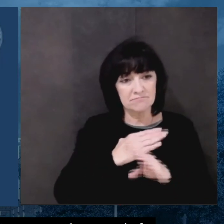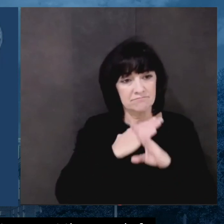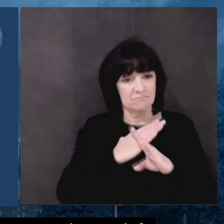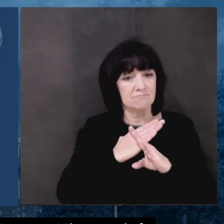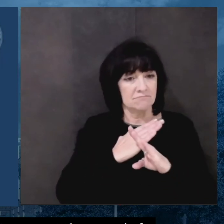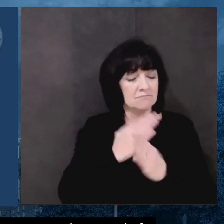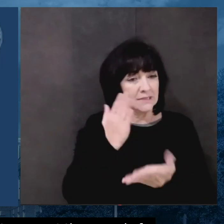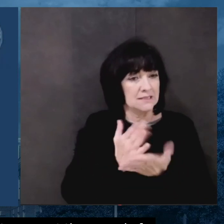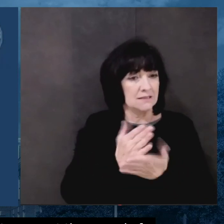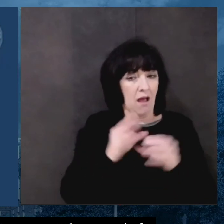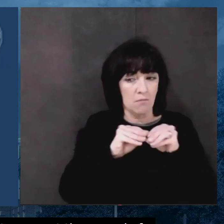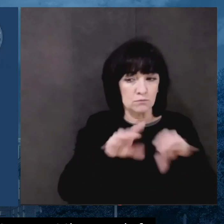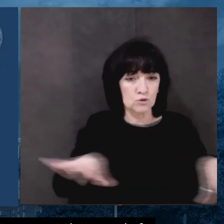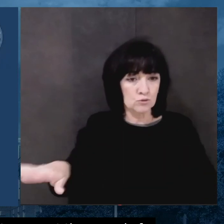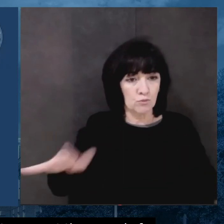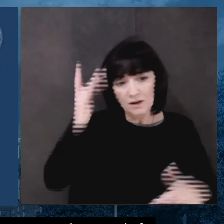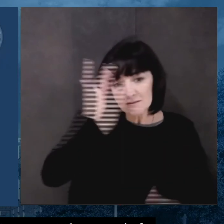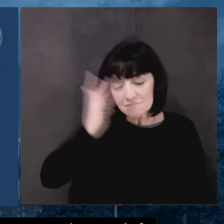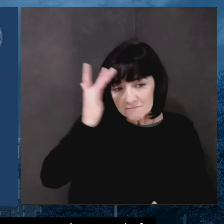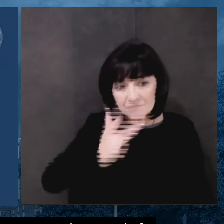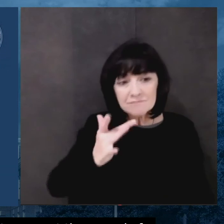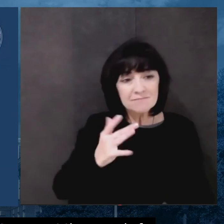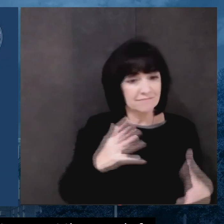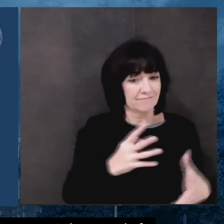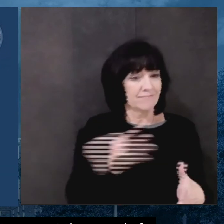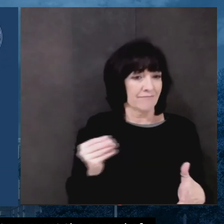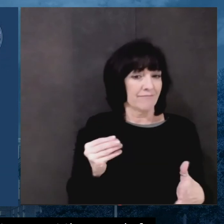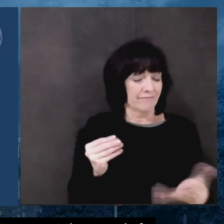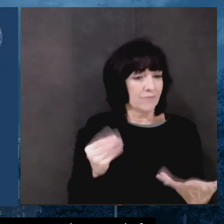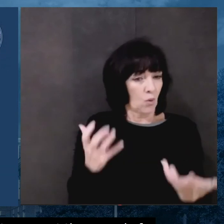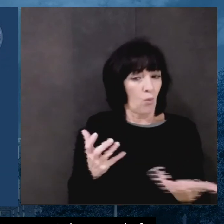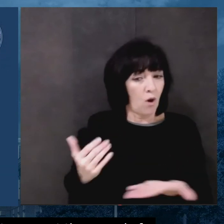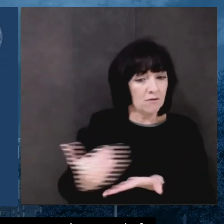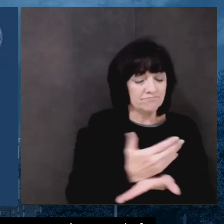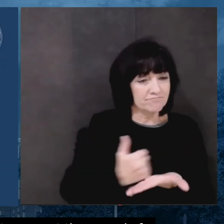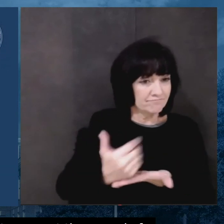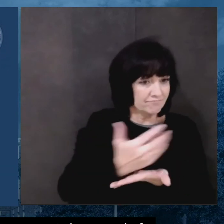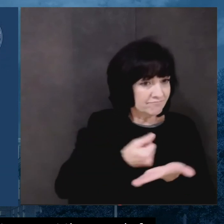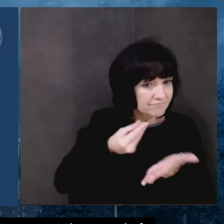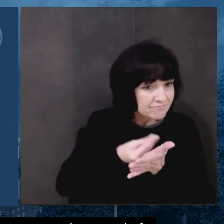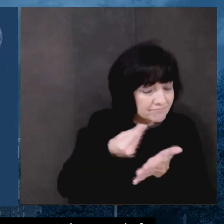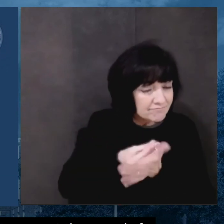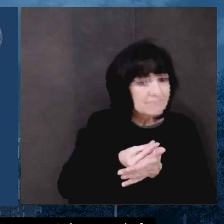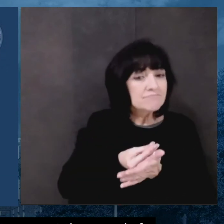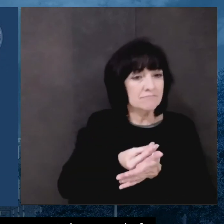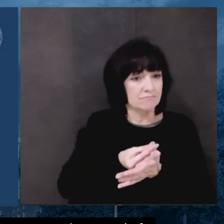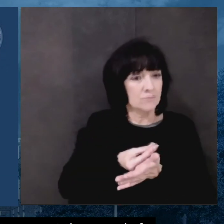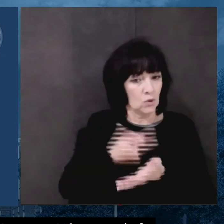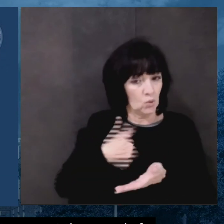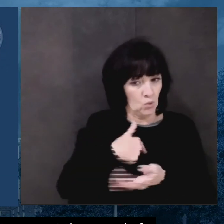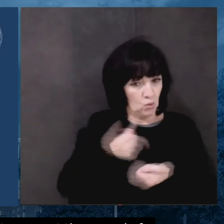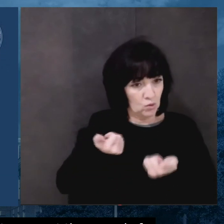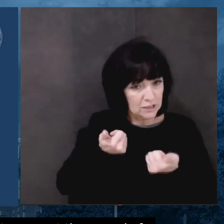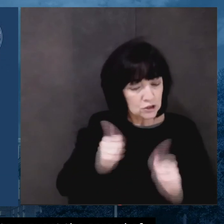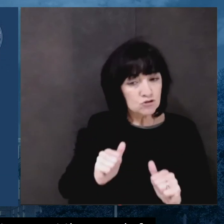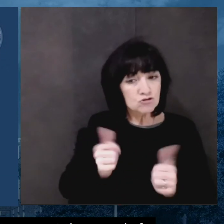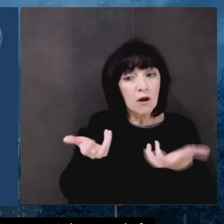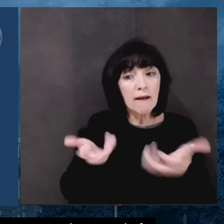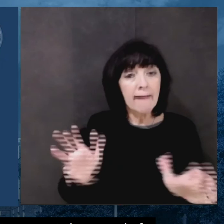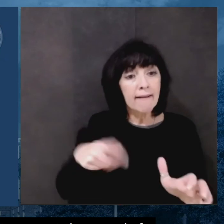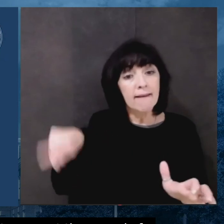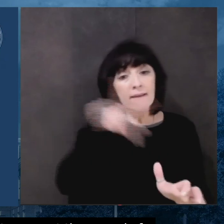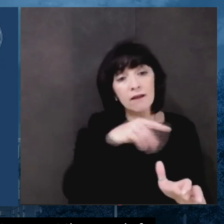to stay open and to get revenue. And we've made special accommodations to that with outdoor dining,